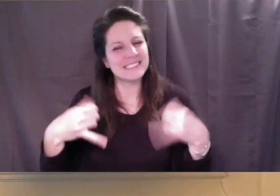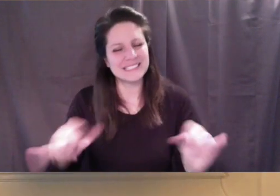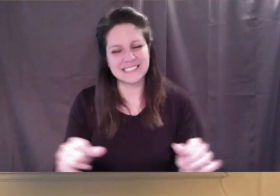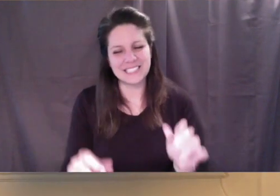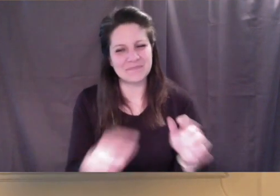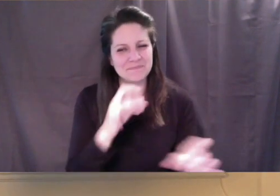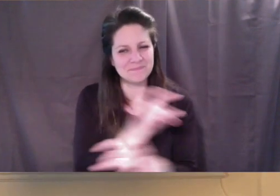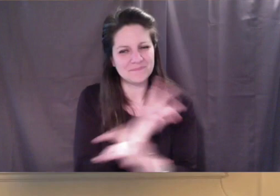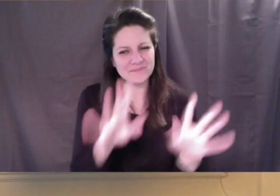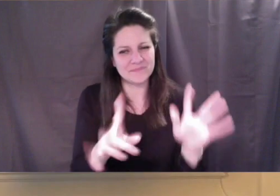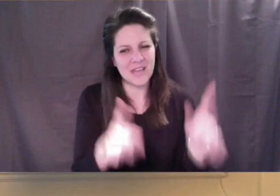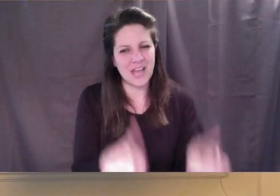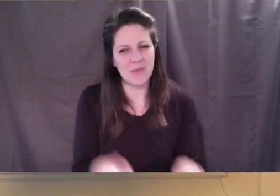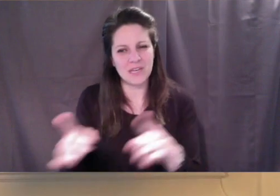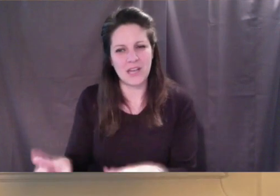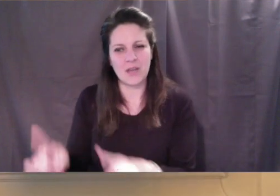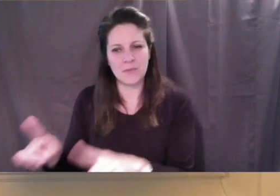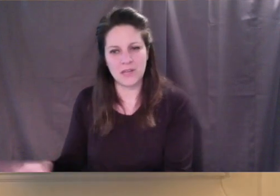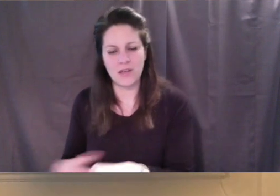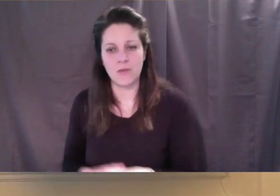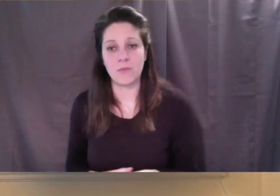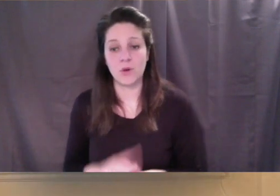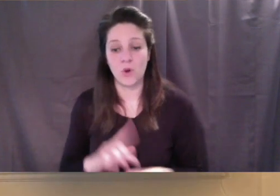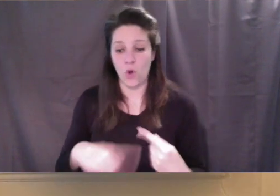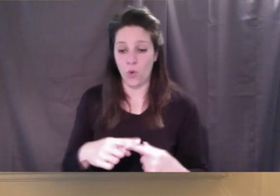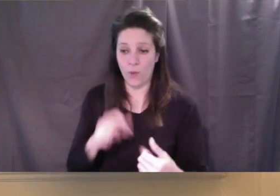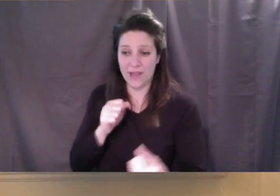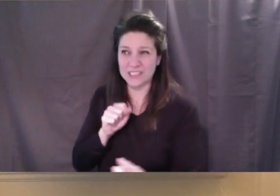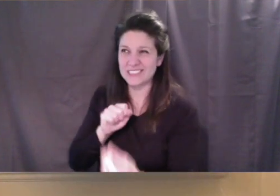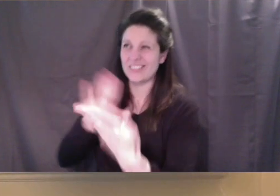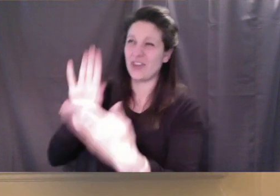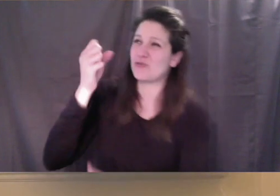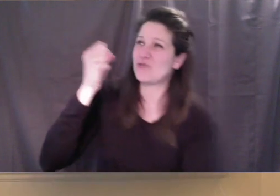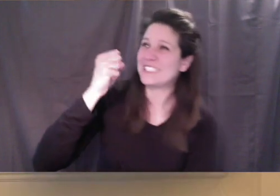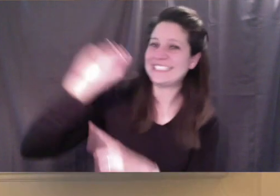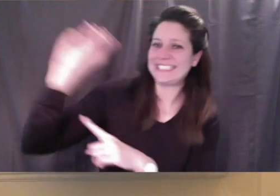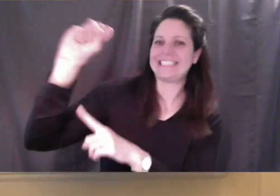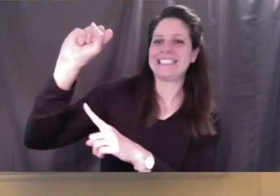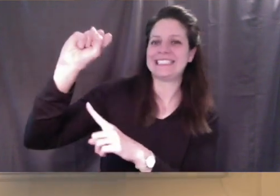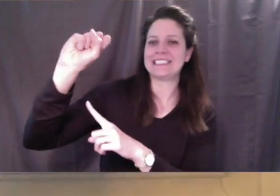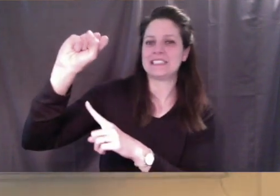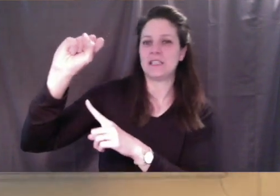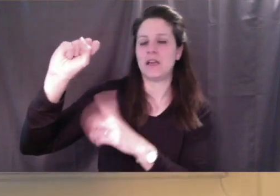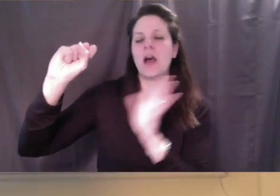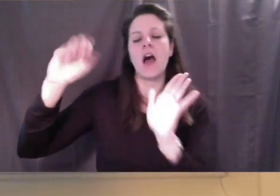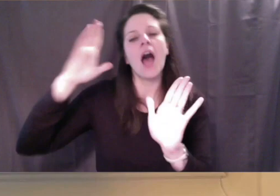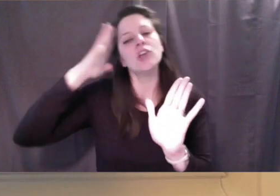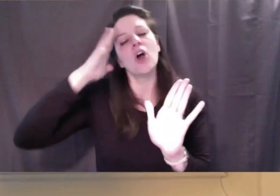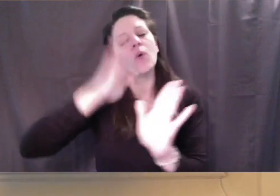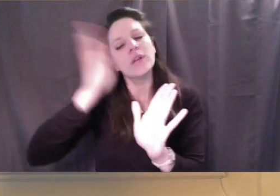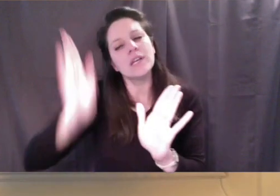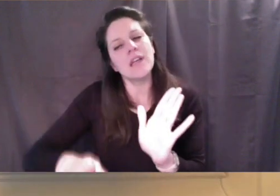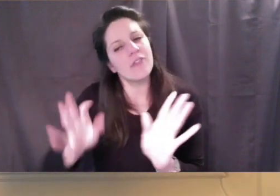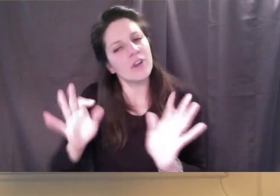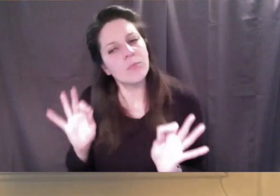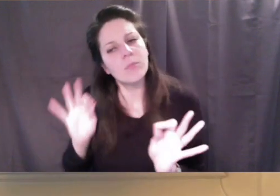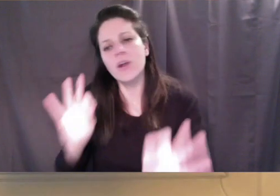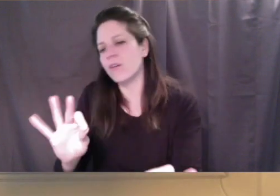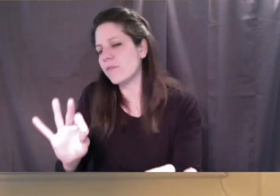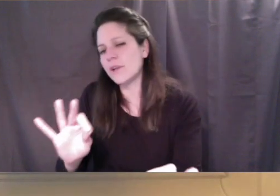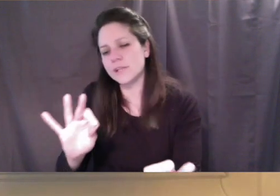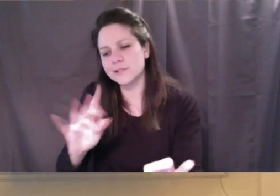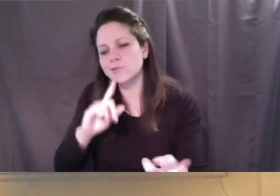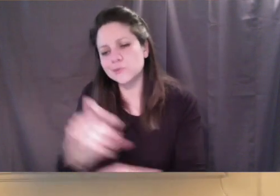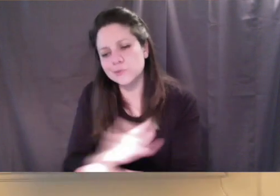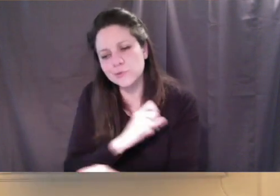where terrible things will still happen. The very act of resistance itself, of striving to create that better world, even though it will never